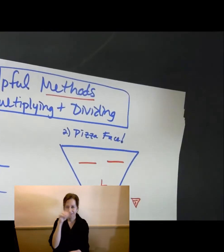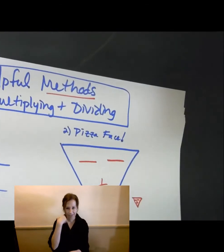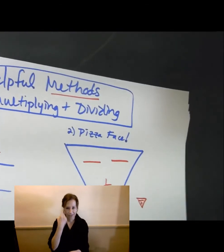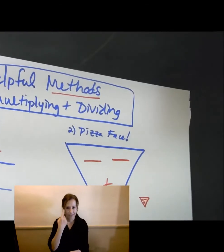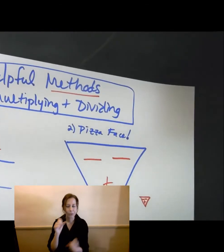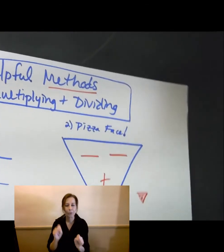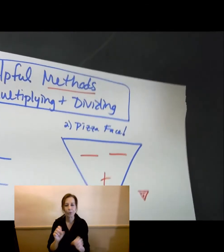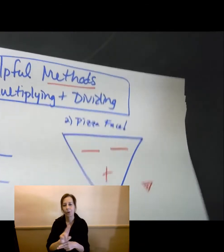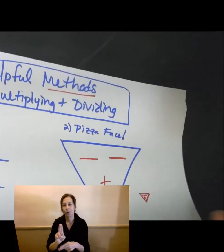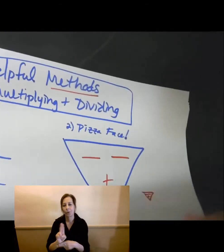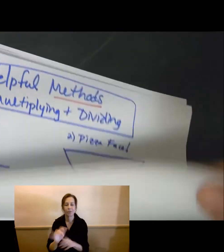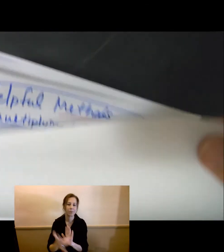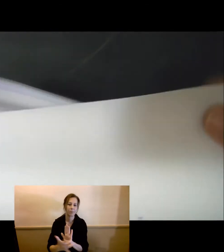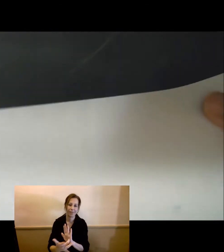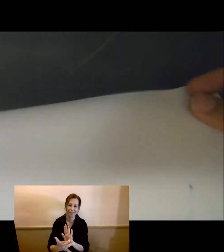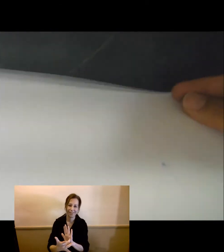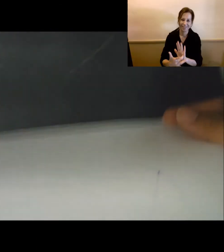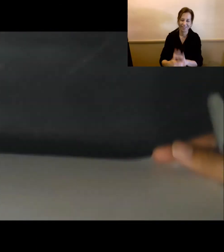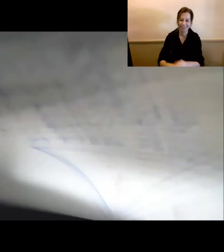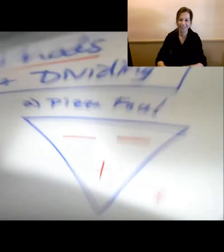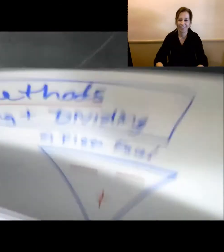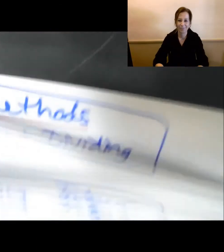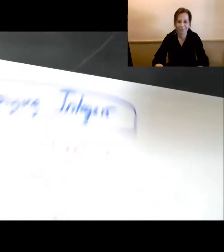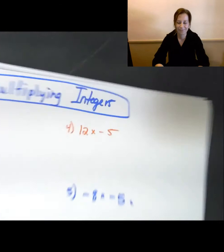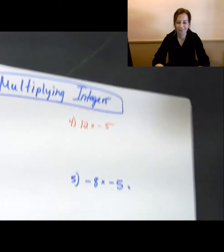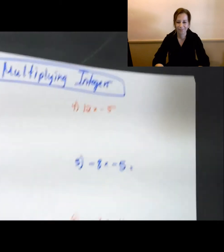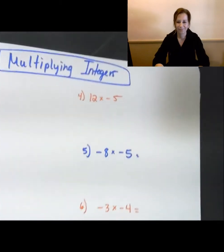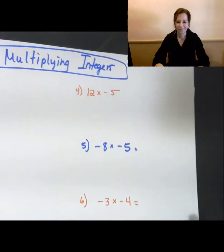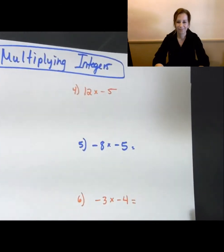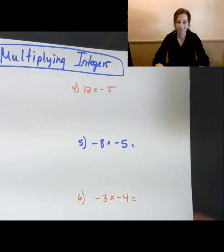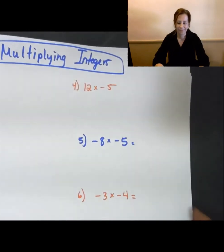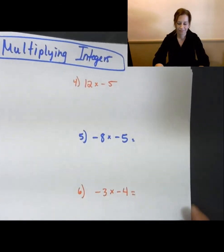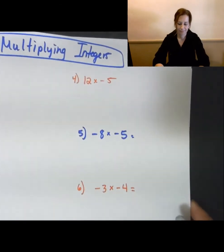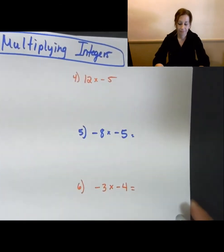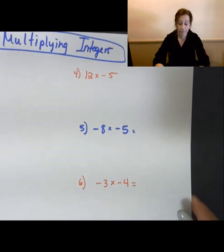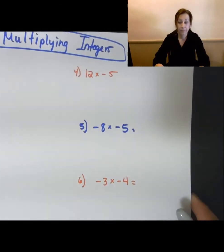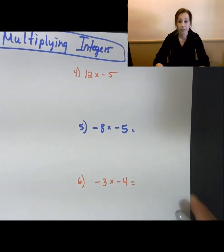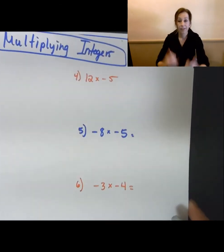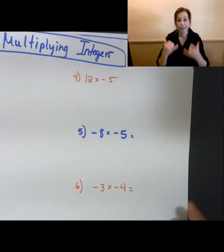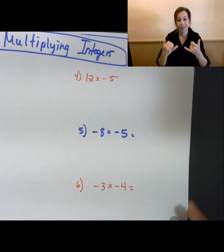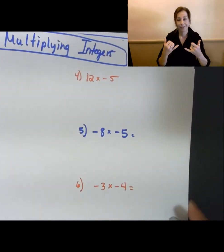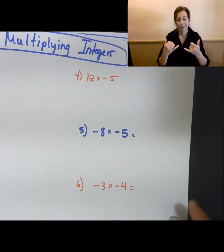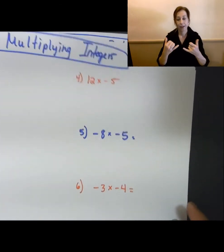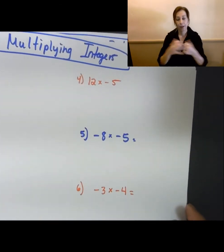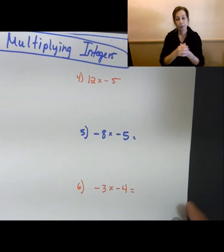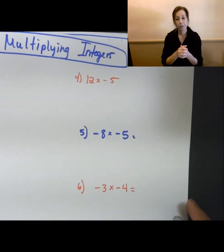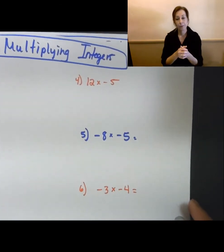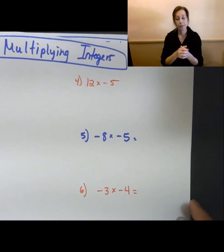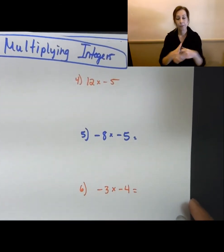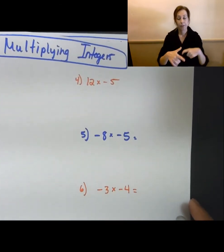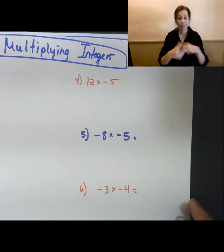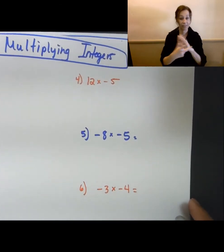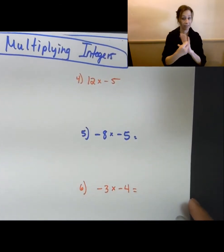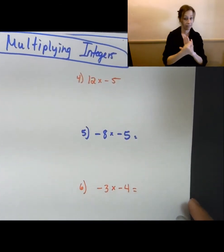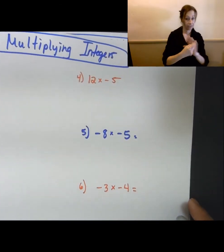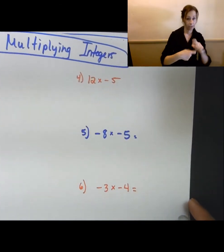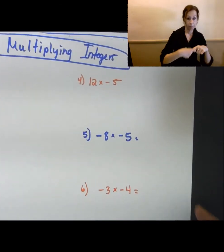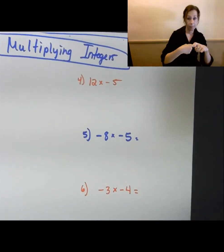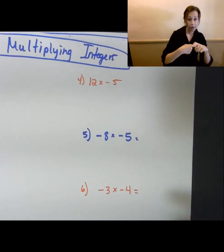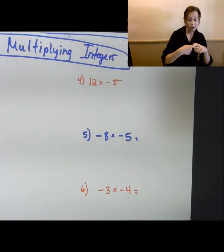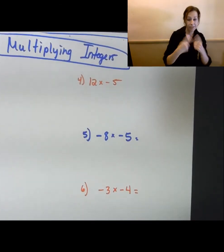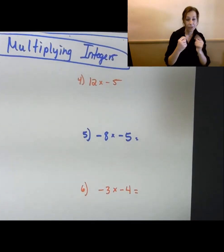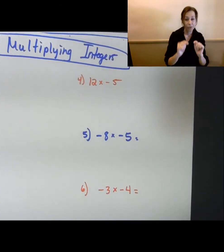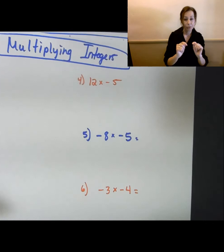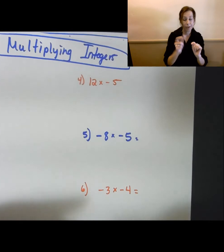So feel free to use any of these methods and strategies. So go ahead and pause this after I'm